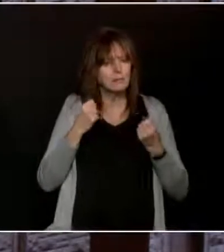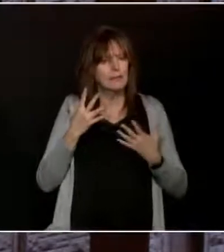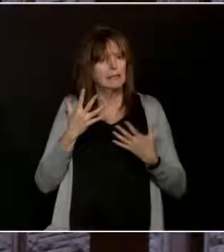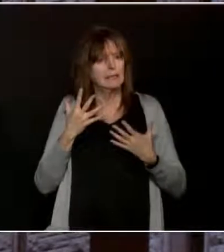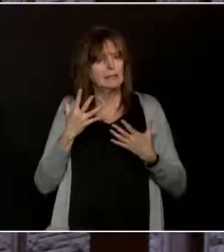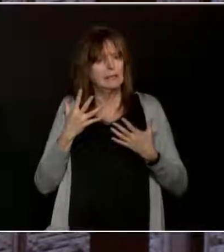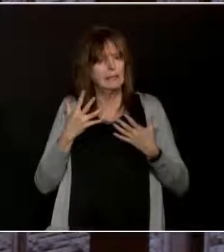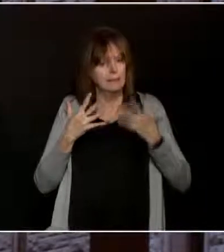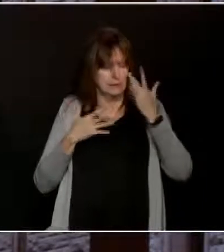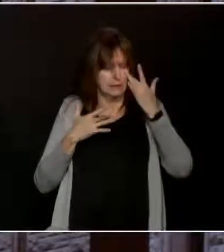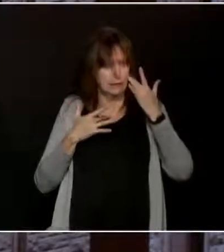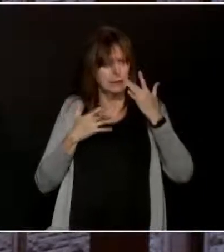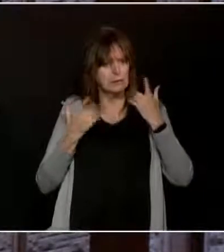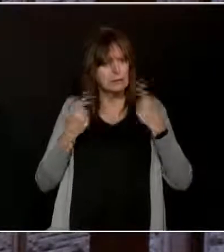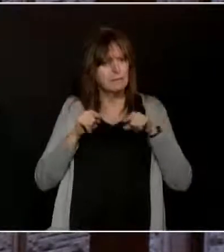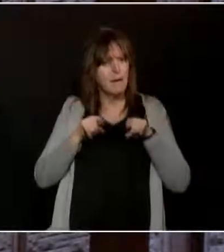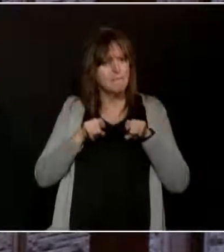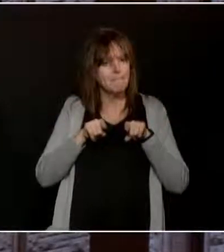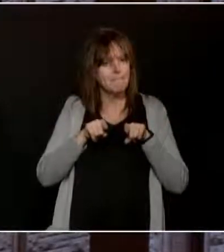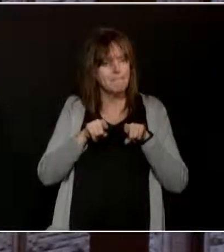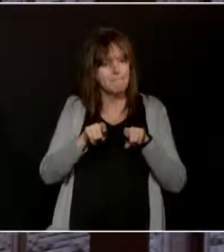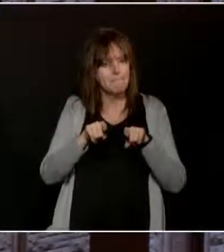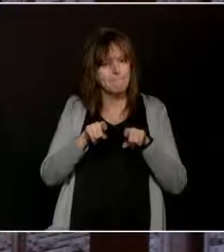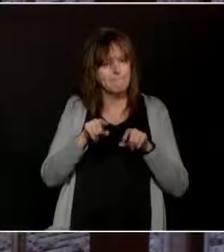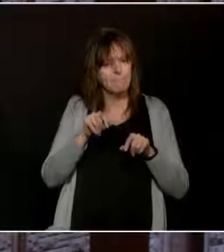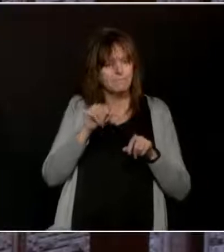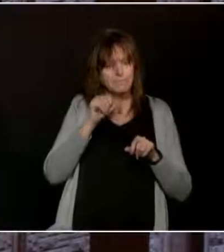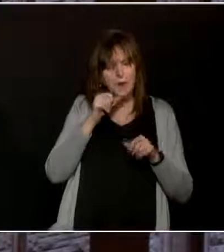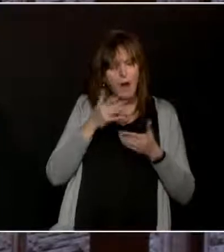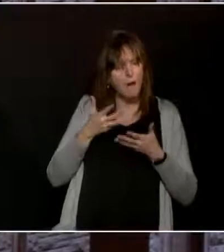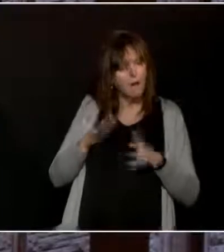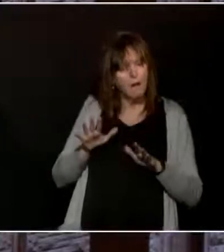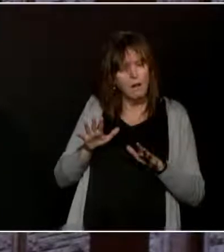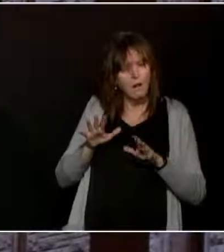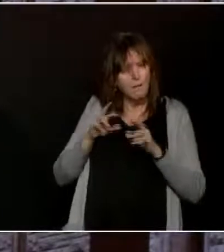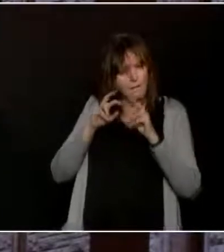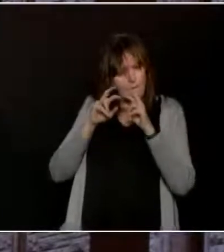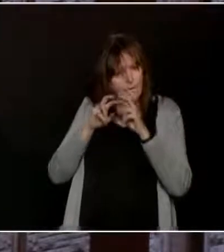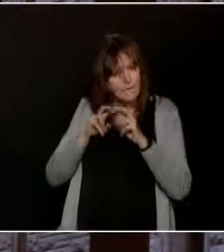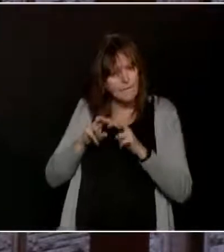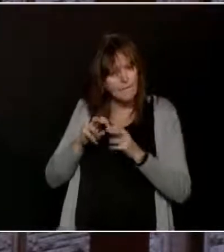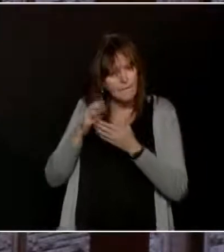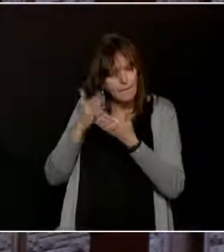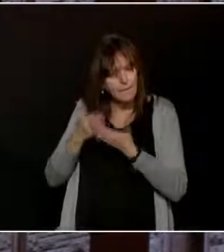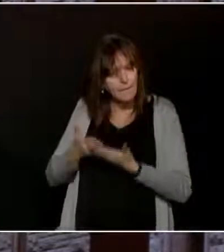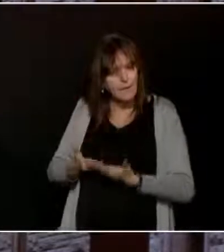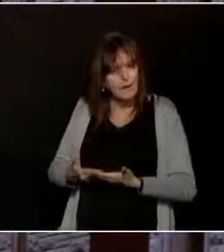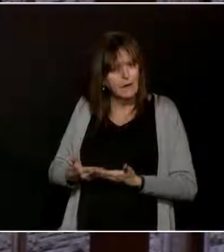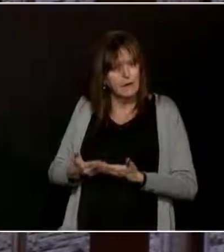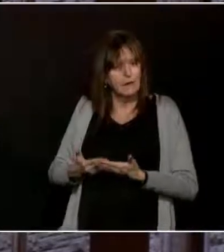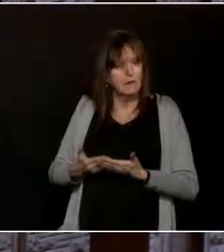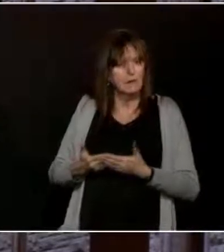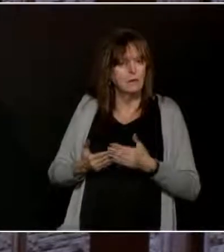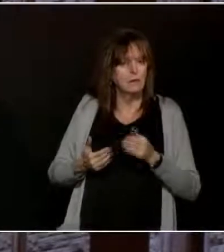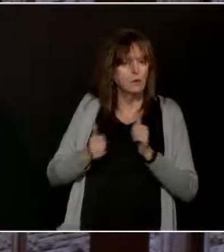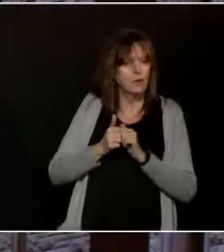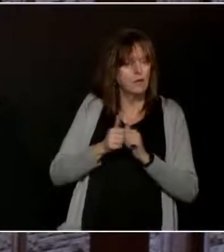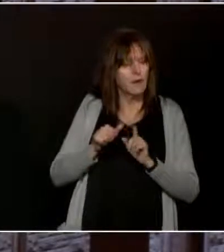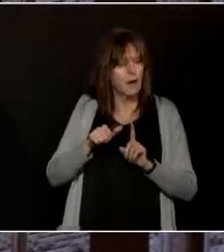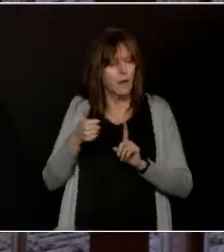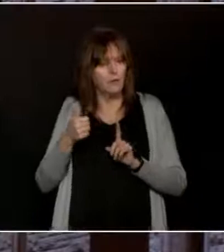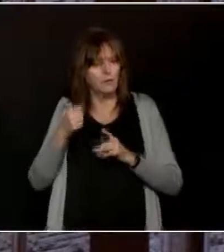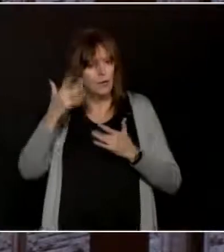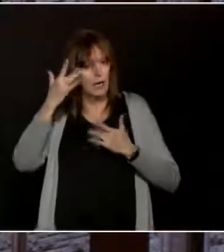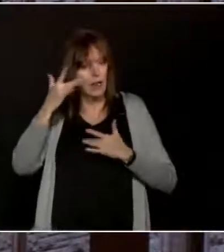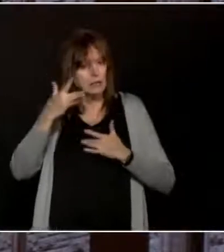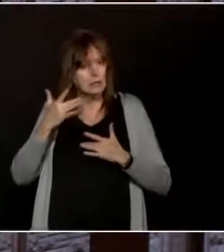done in the case control in these companies, so I'm very worried about their already limited capacity to produce a good immune response, and I want to make